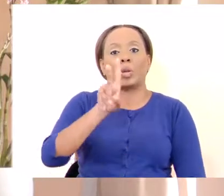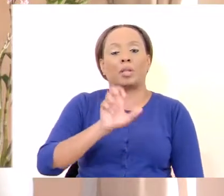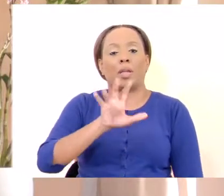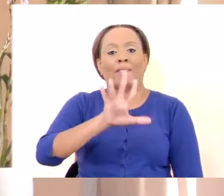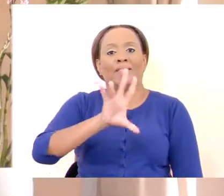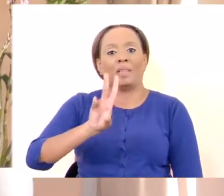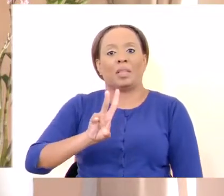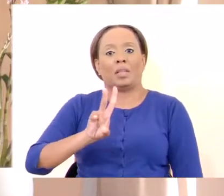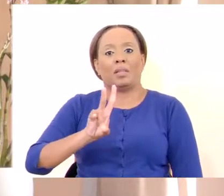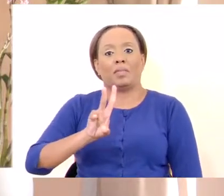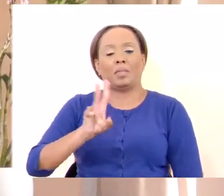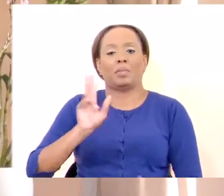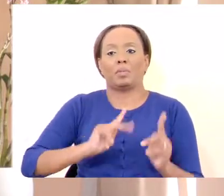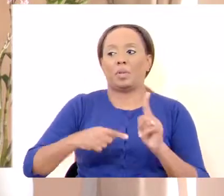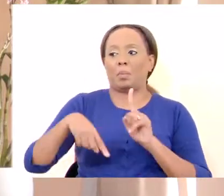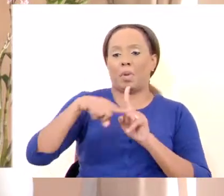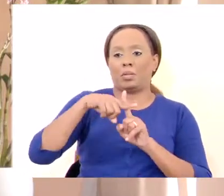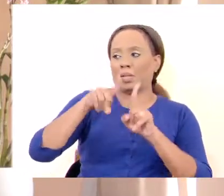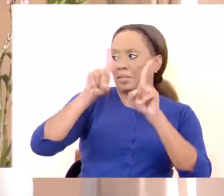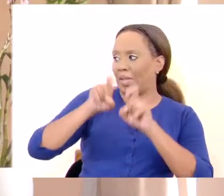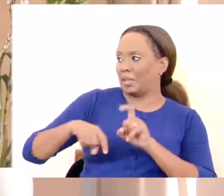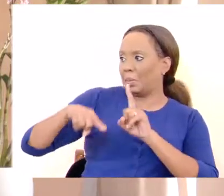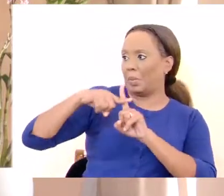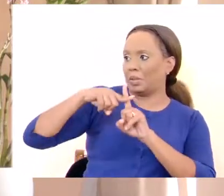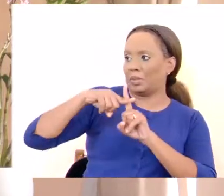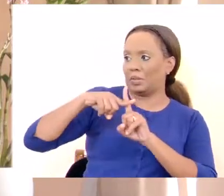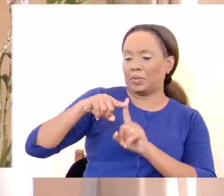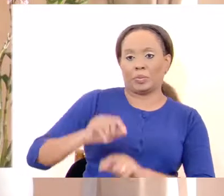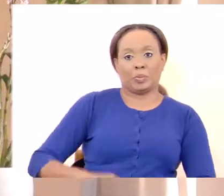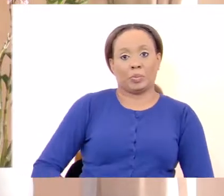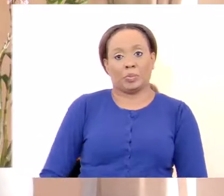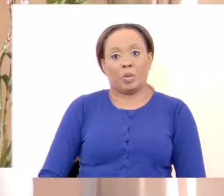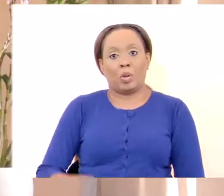2,457 total cases of COVID-19, comprising